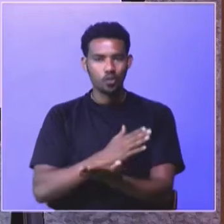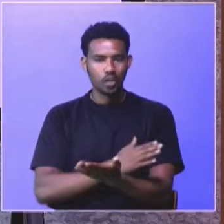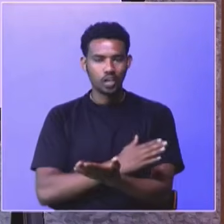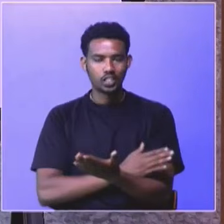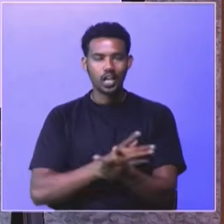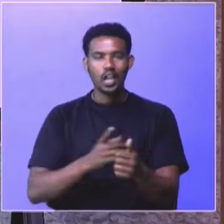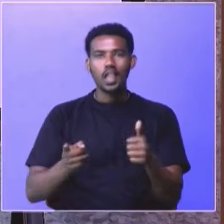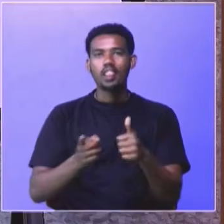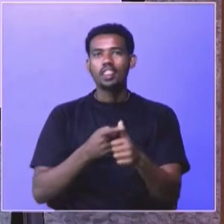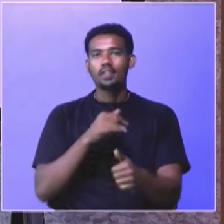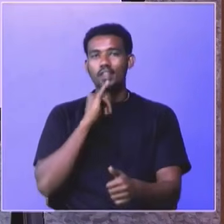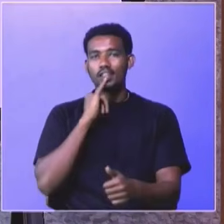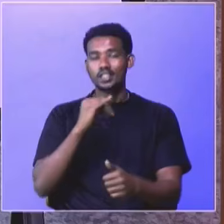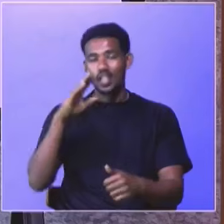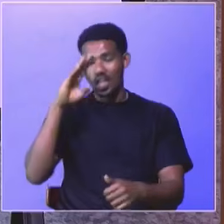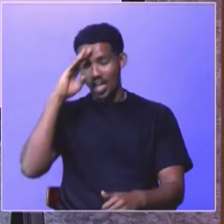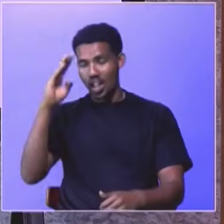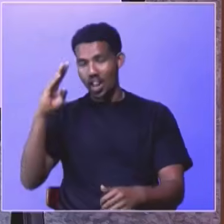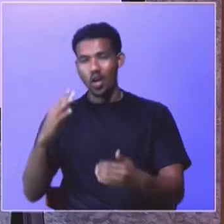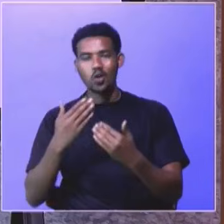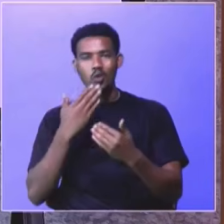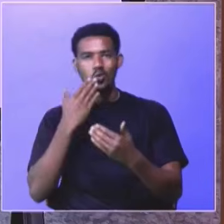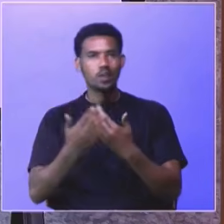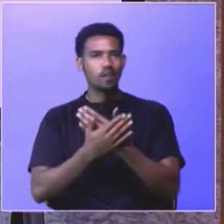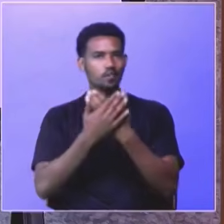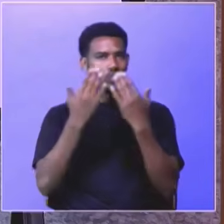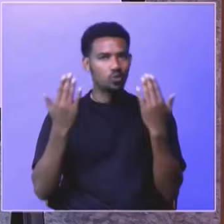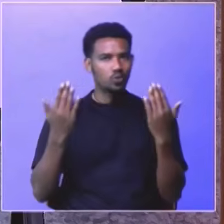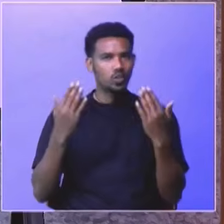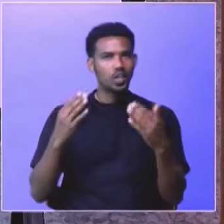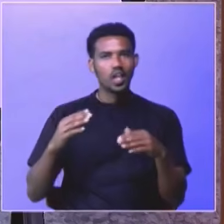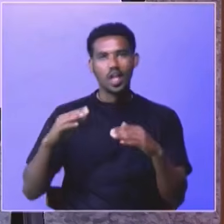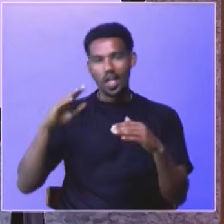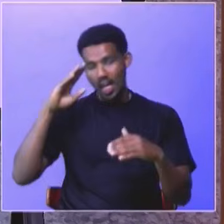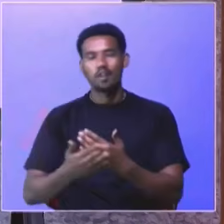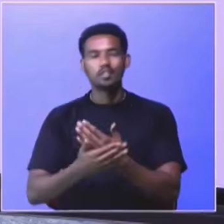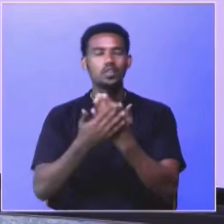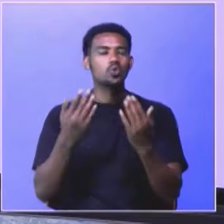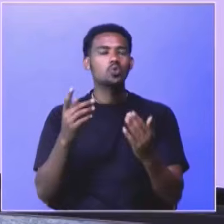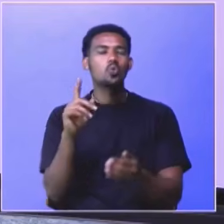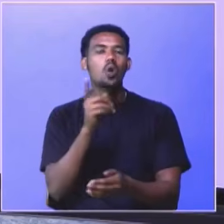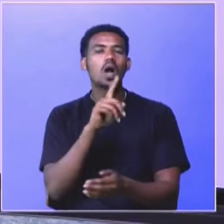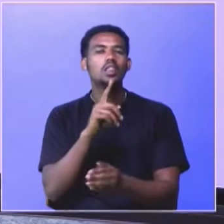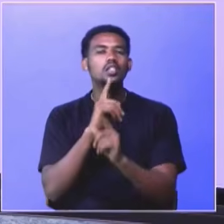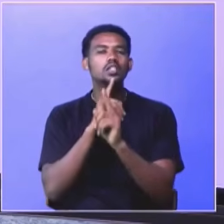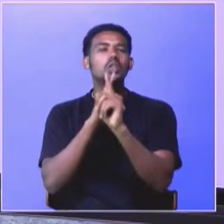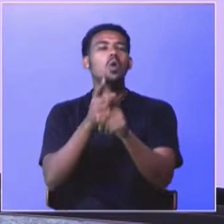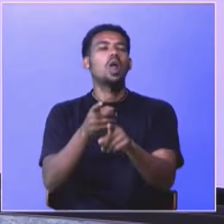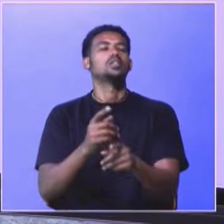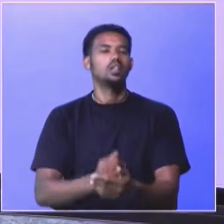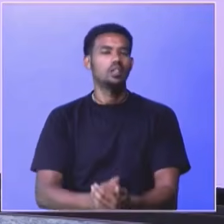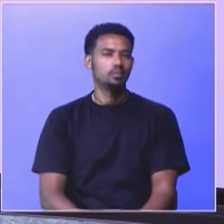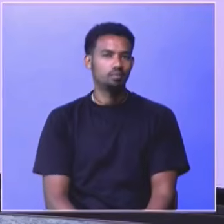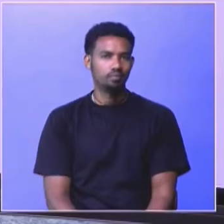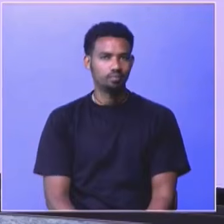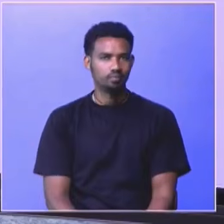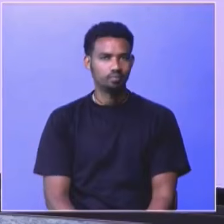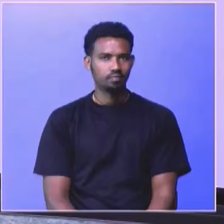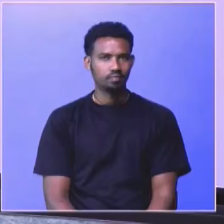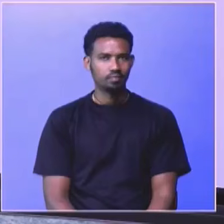the first one is hello, good afternoon. Hello, good afternoon. So what is your answer?